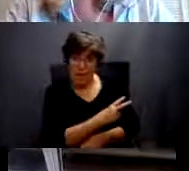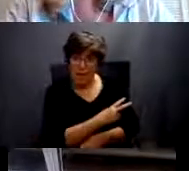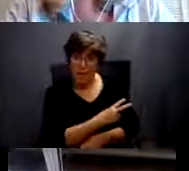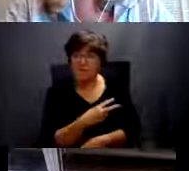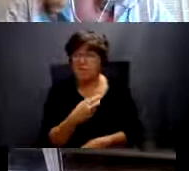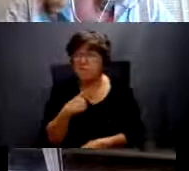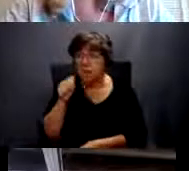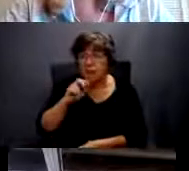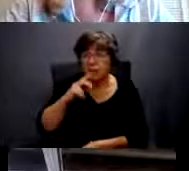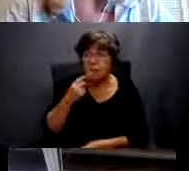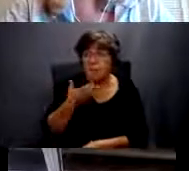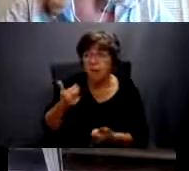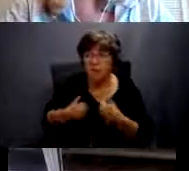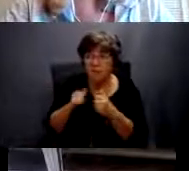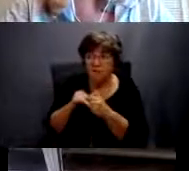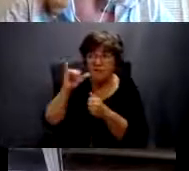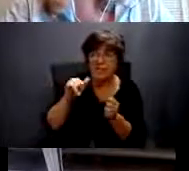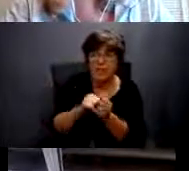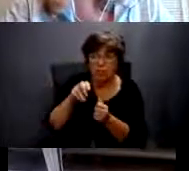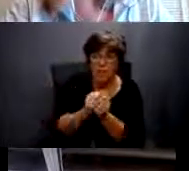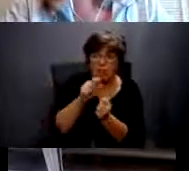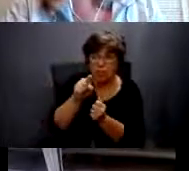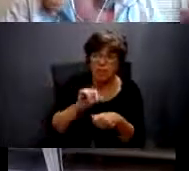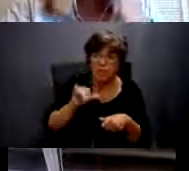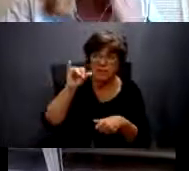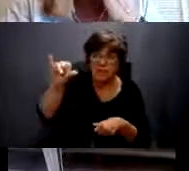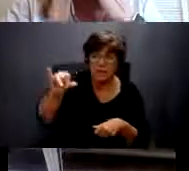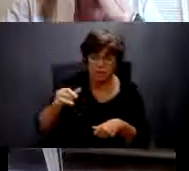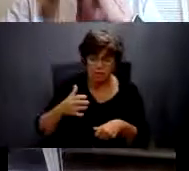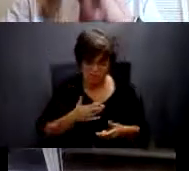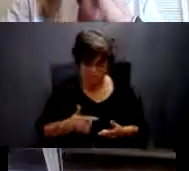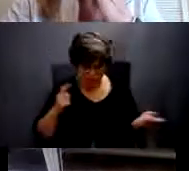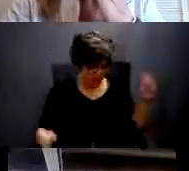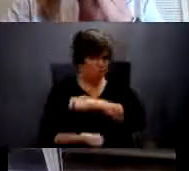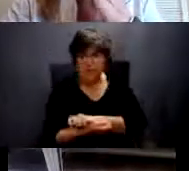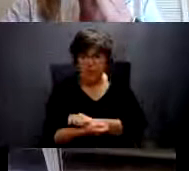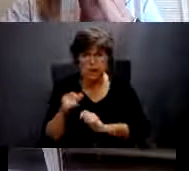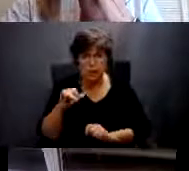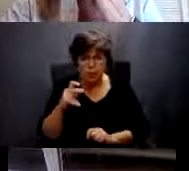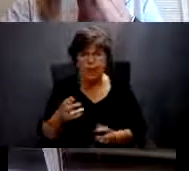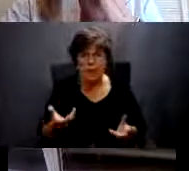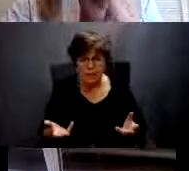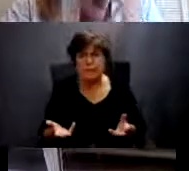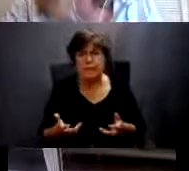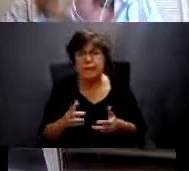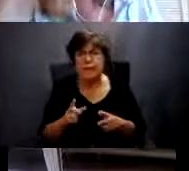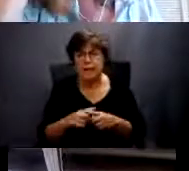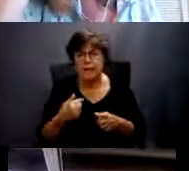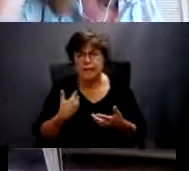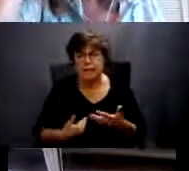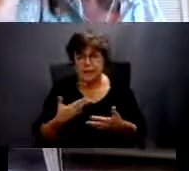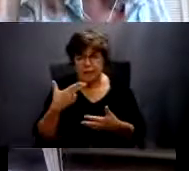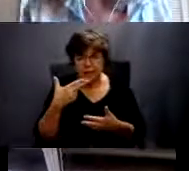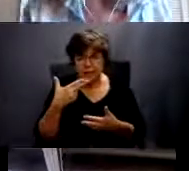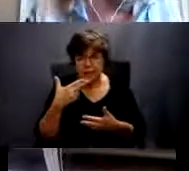better off staying up there with you. So then life changed for us. And as a high